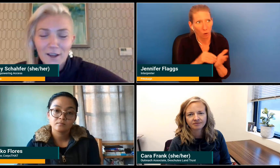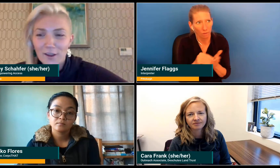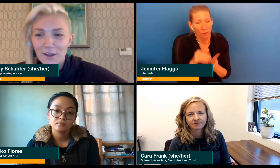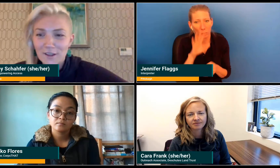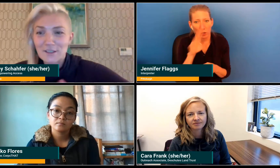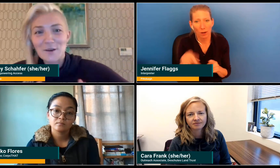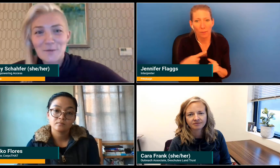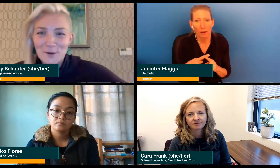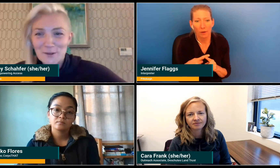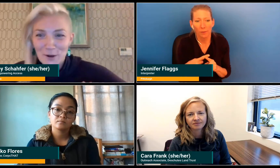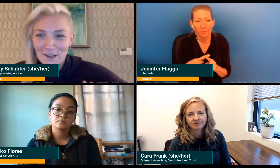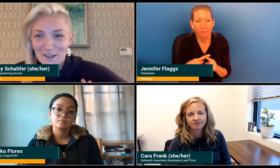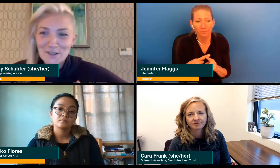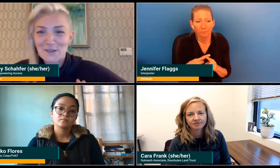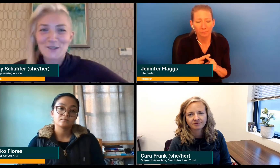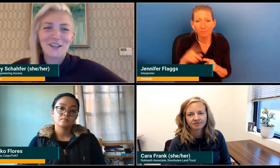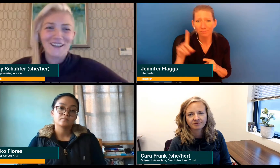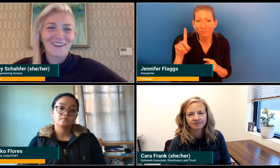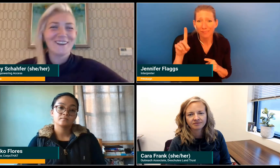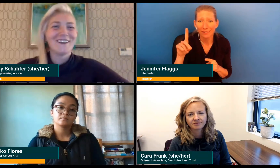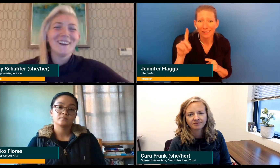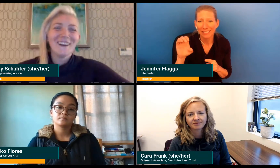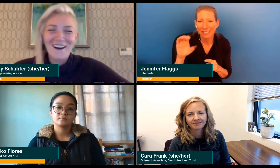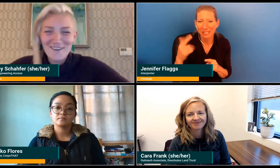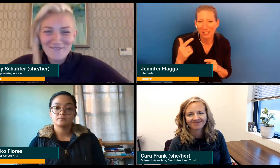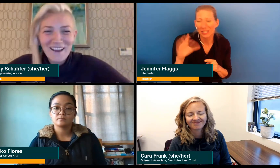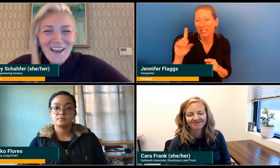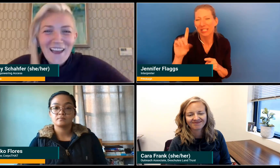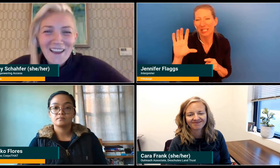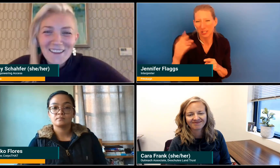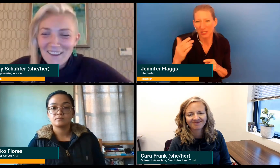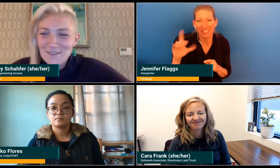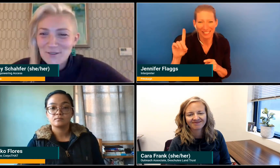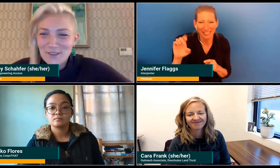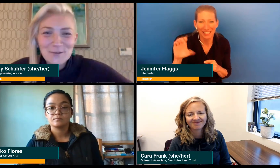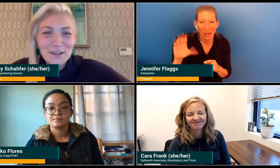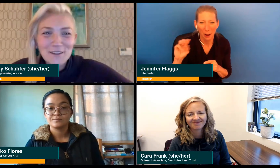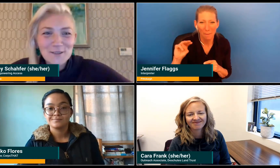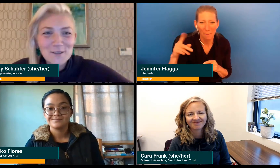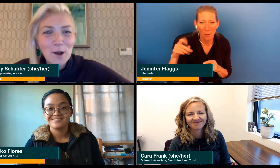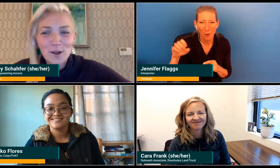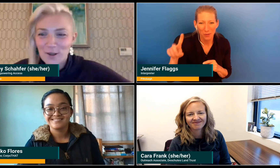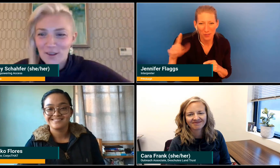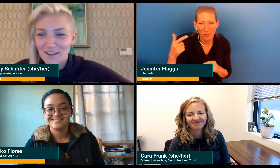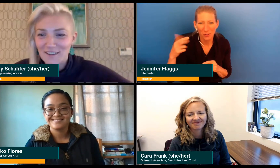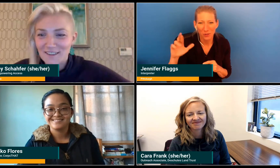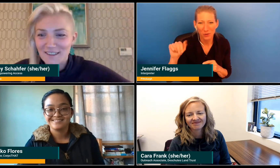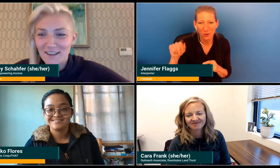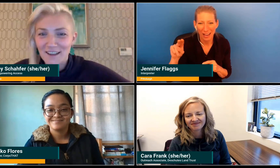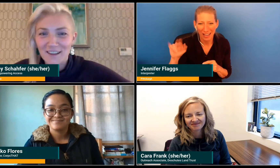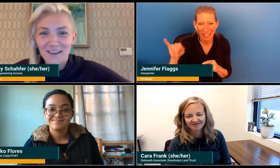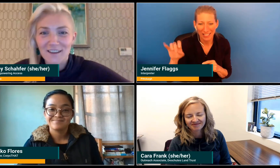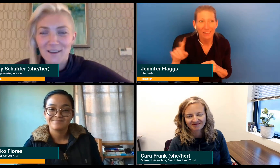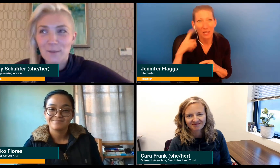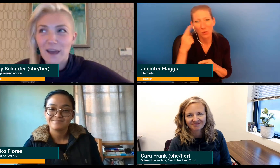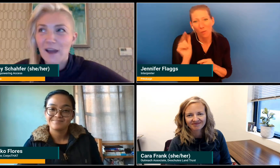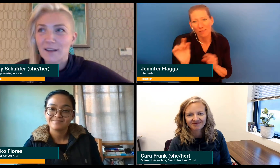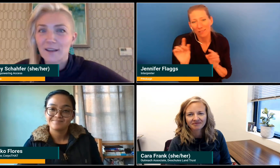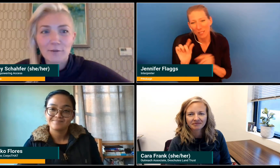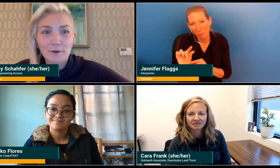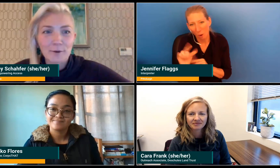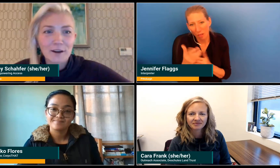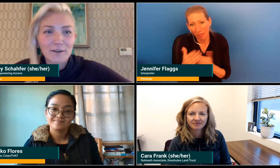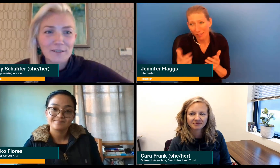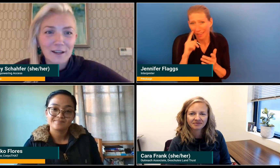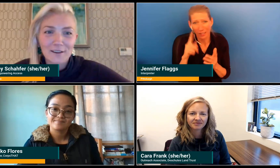about the decomposed granite DCG. And that's one of those smaller things that I think could be